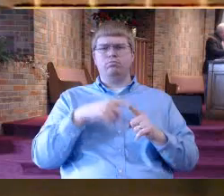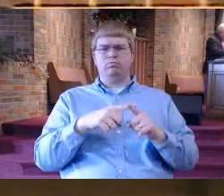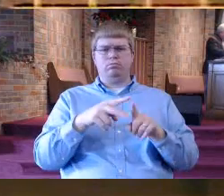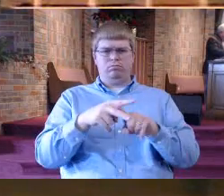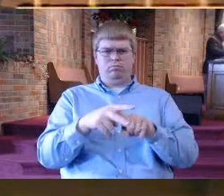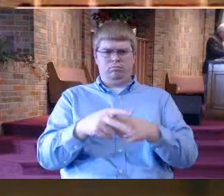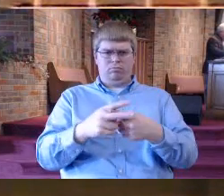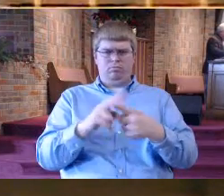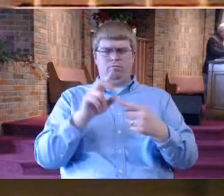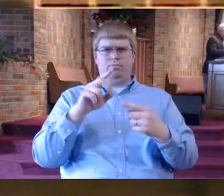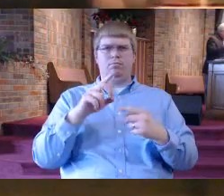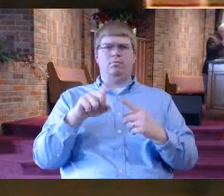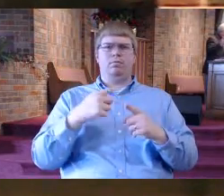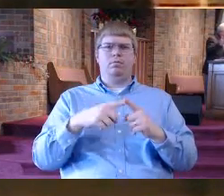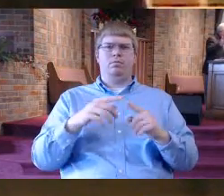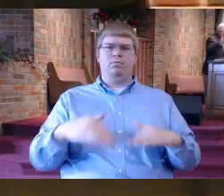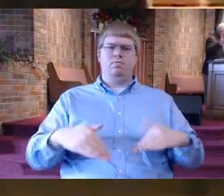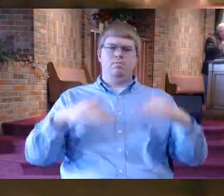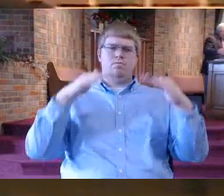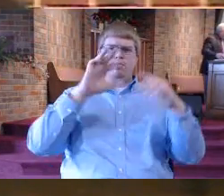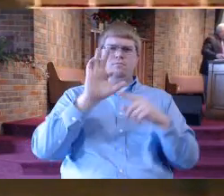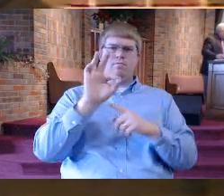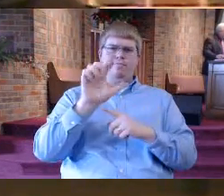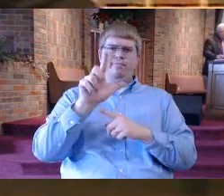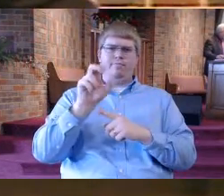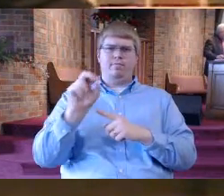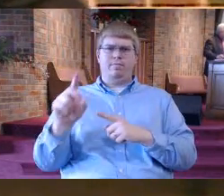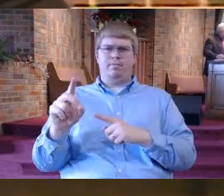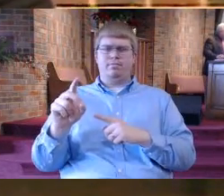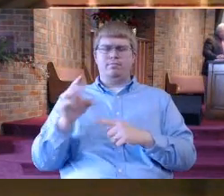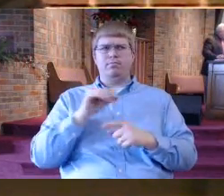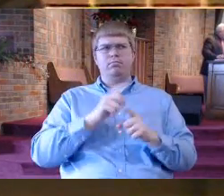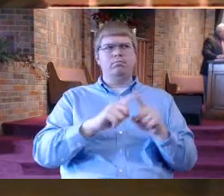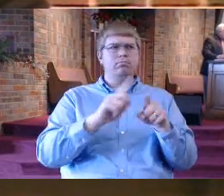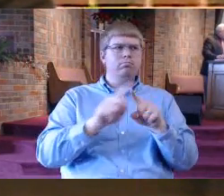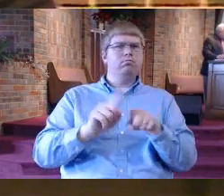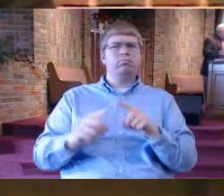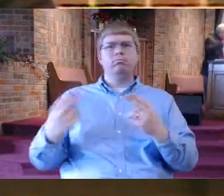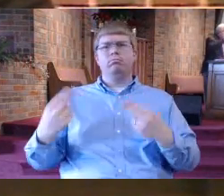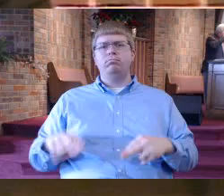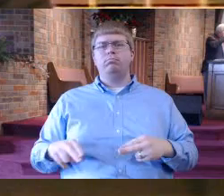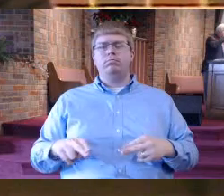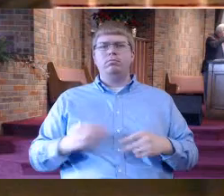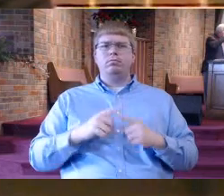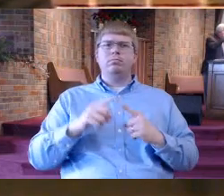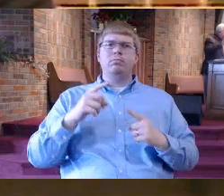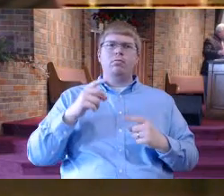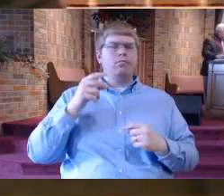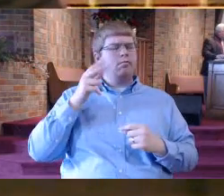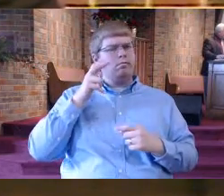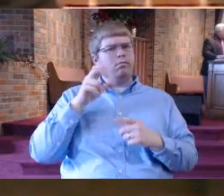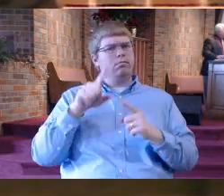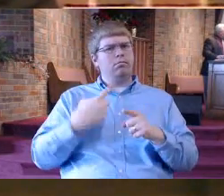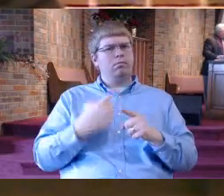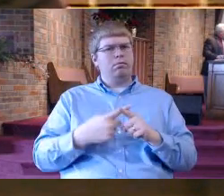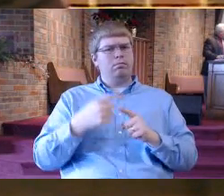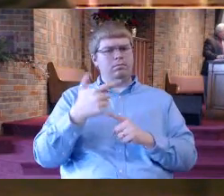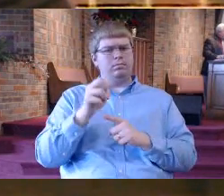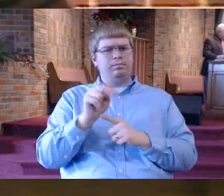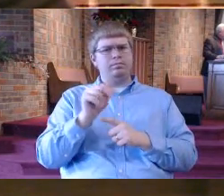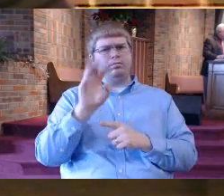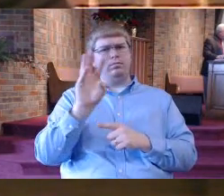as the flood and the events around it. But listen to this reading from Genesis chapter 6, verse